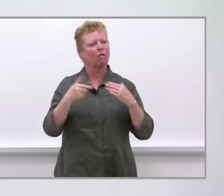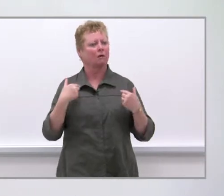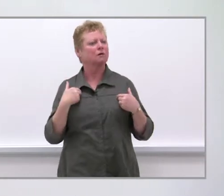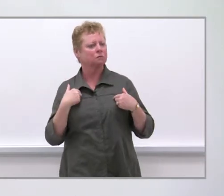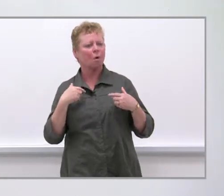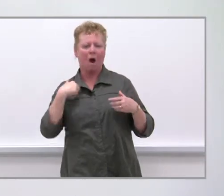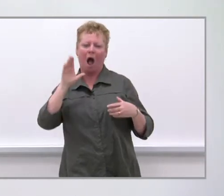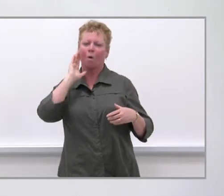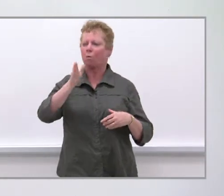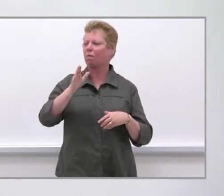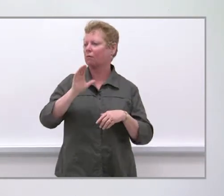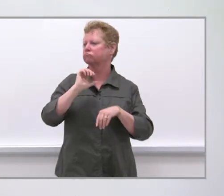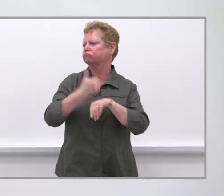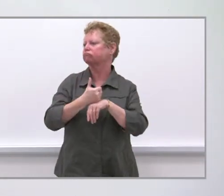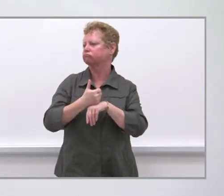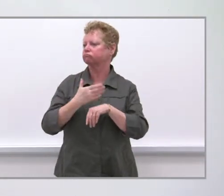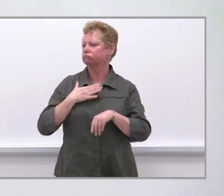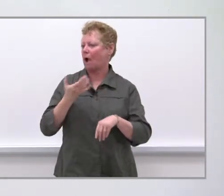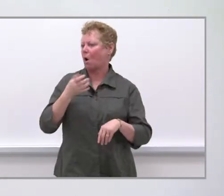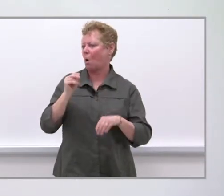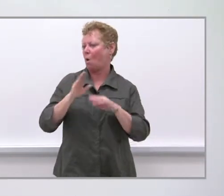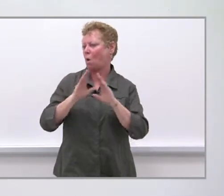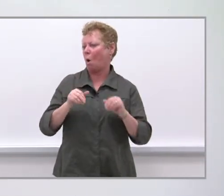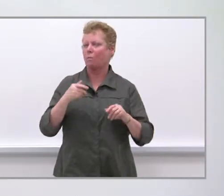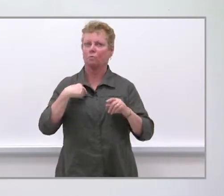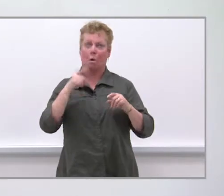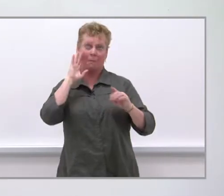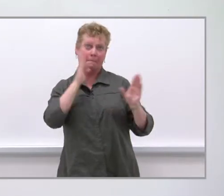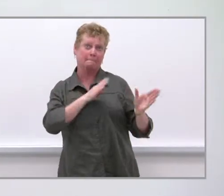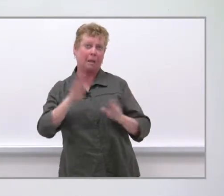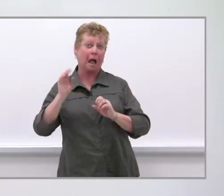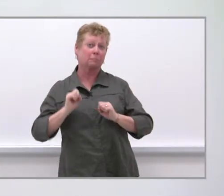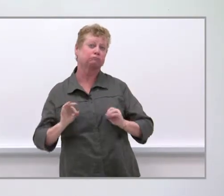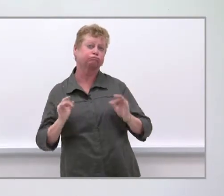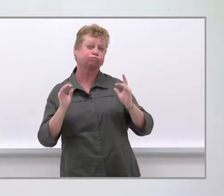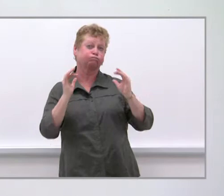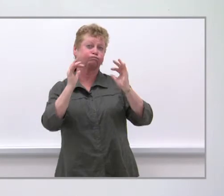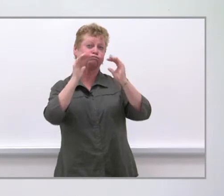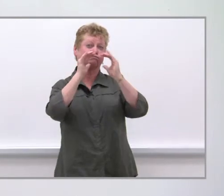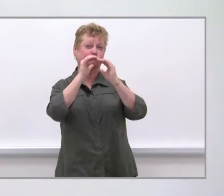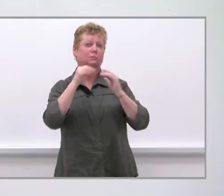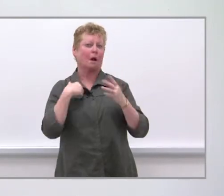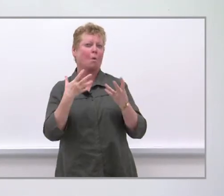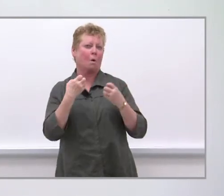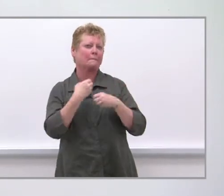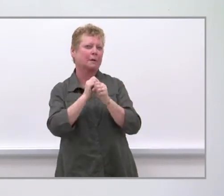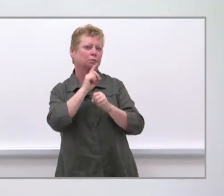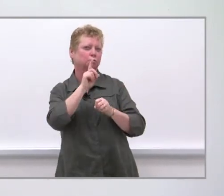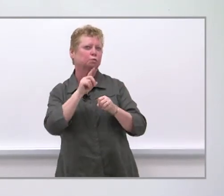these are some of the things that you should do to build your home to be accessible.